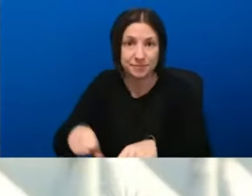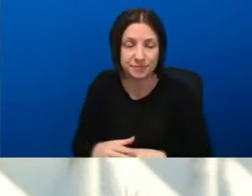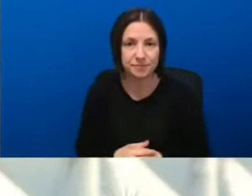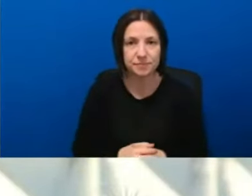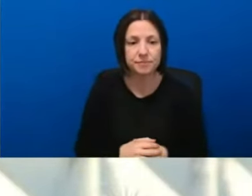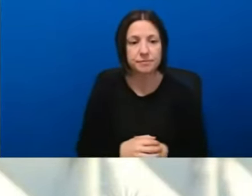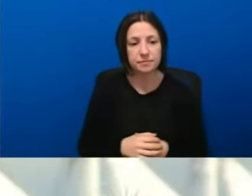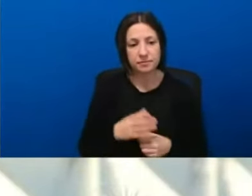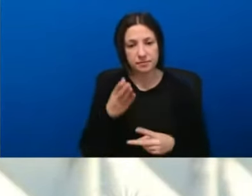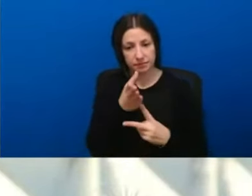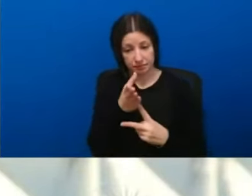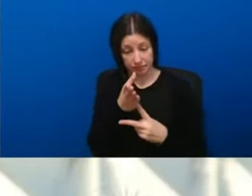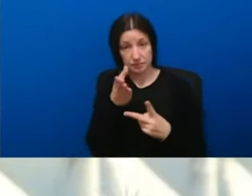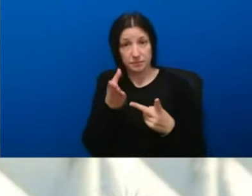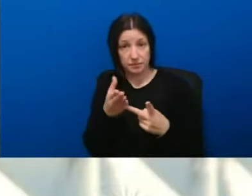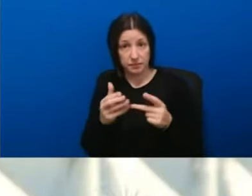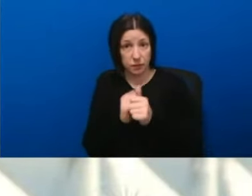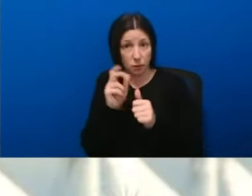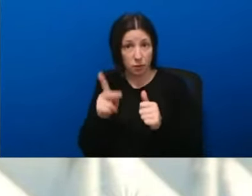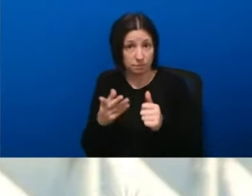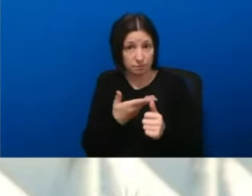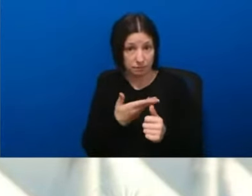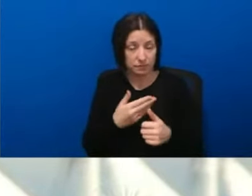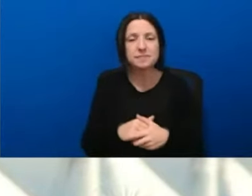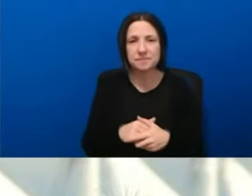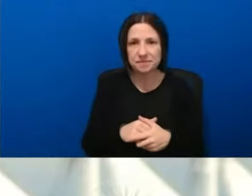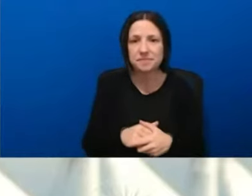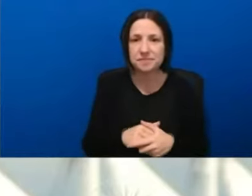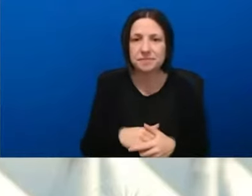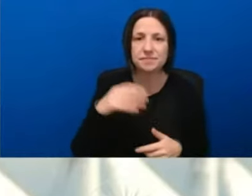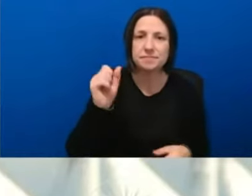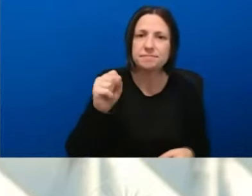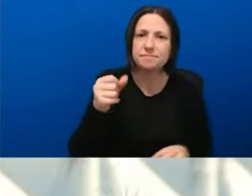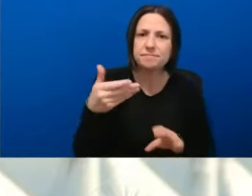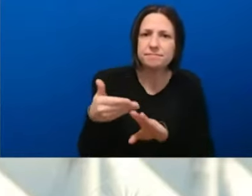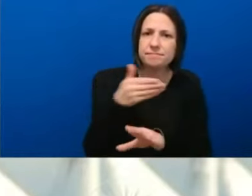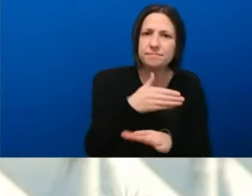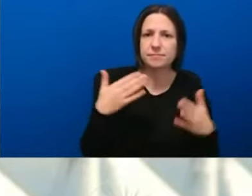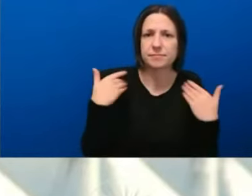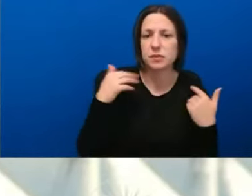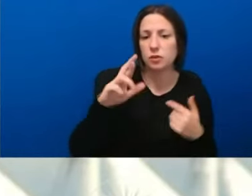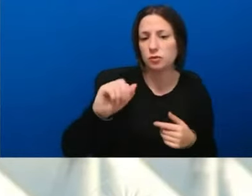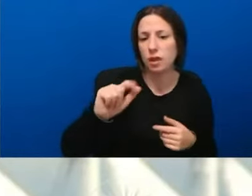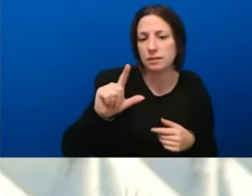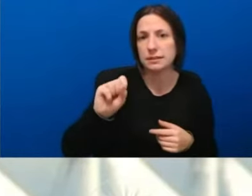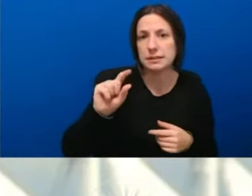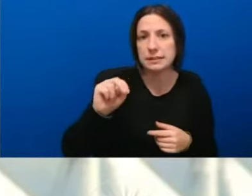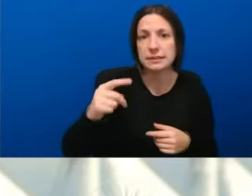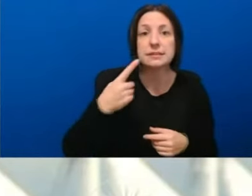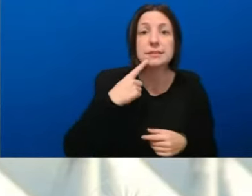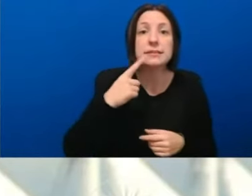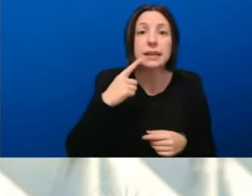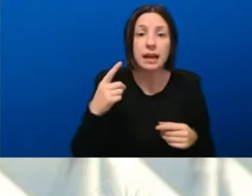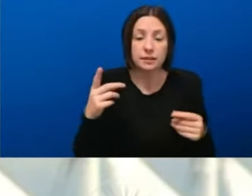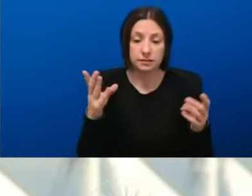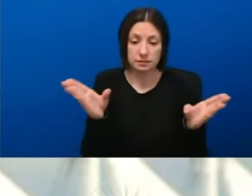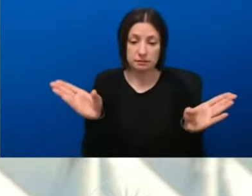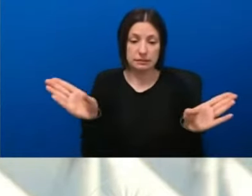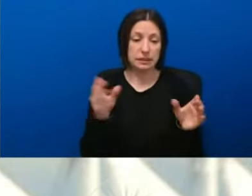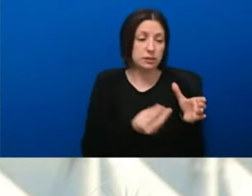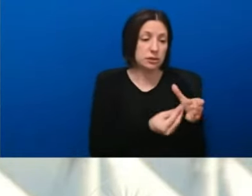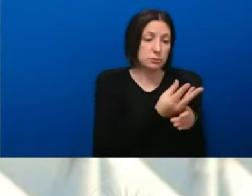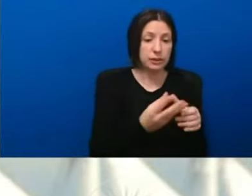Lauren, sorry about that. Do you have a follow-up? I do, yes. Earlier, Minister Ralston mentioned that in the shoulder